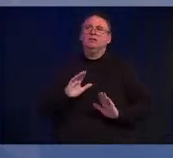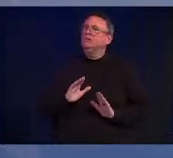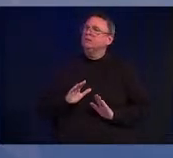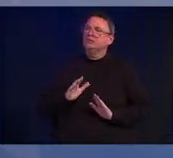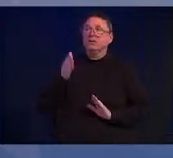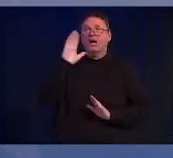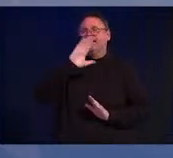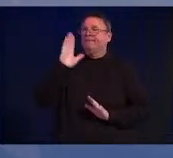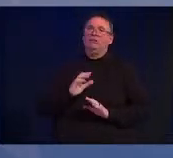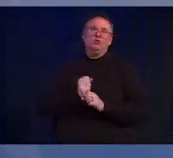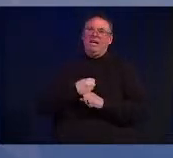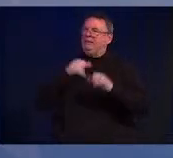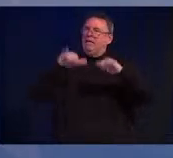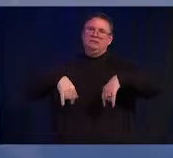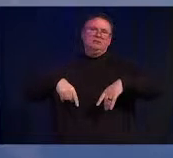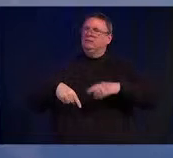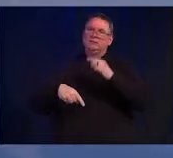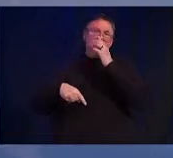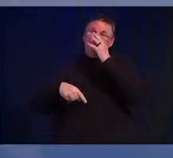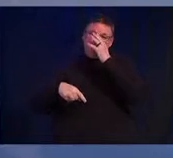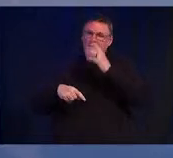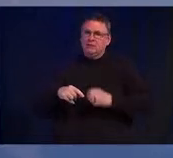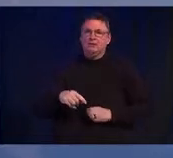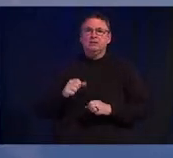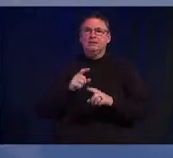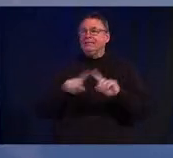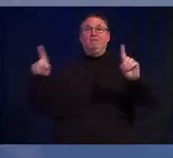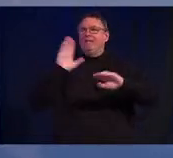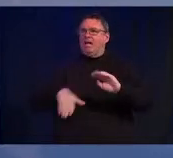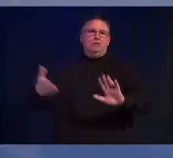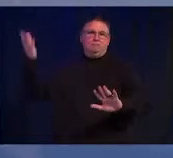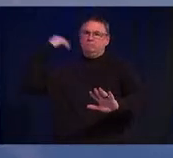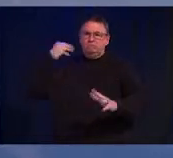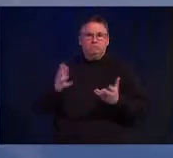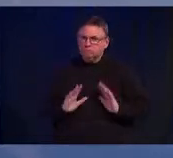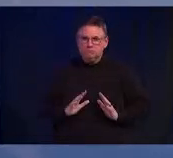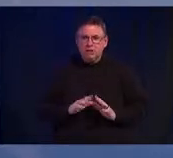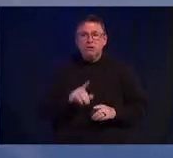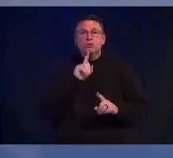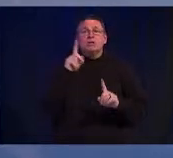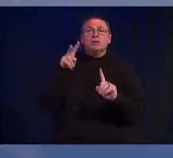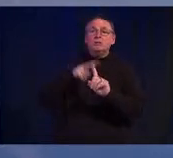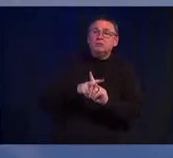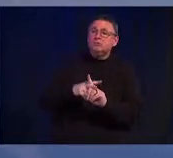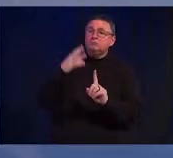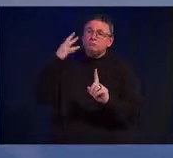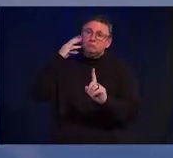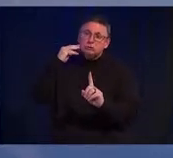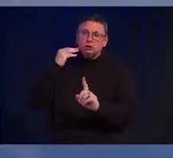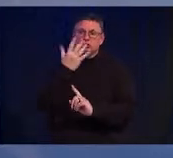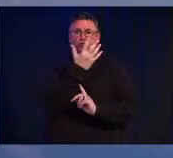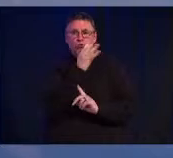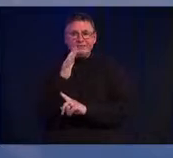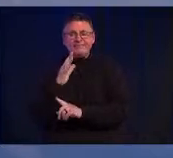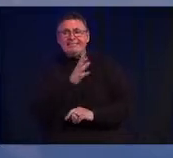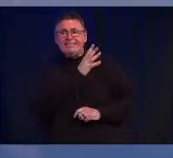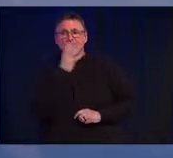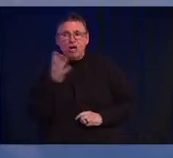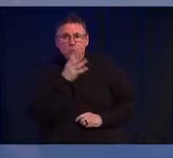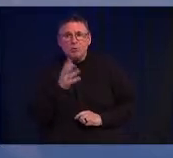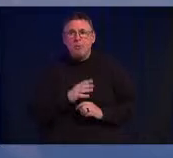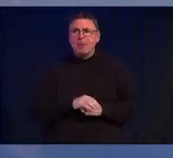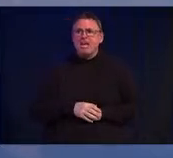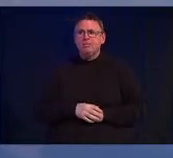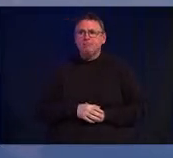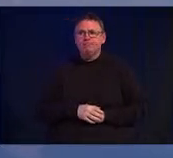lot different than it was many years ago. And the practical experience of being a tree farmer, took the Purdue Short course